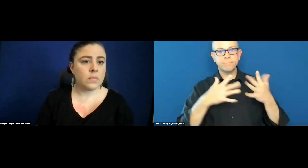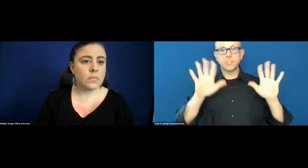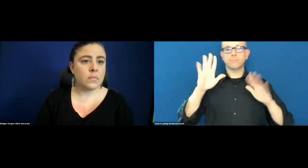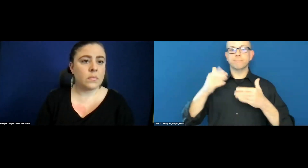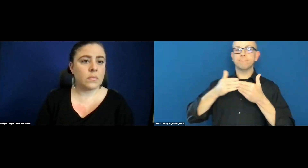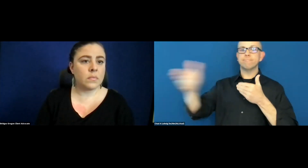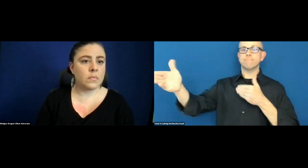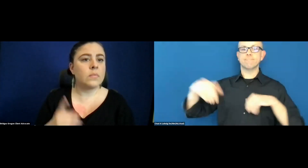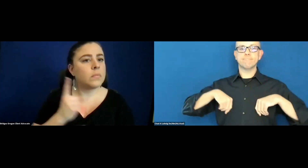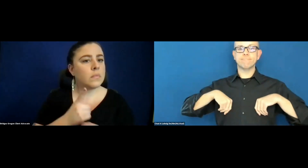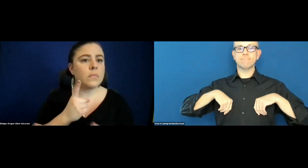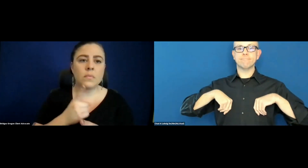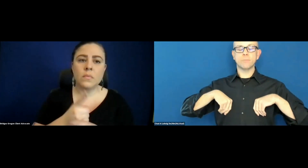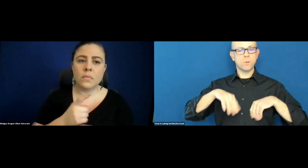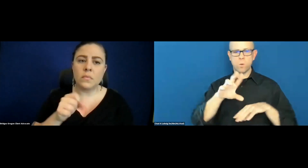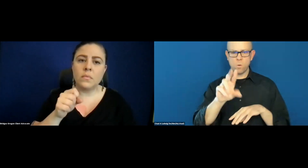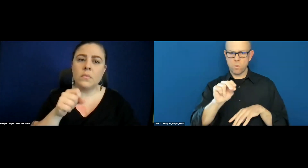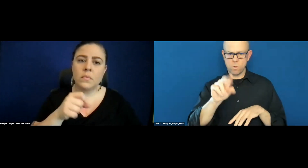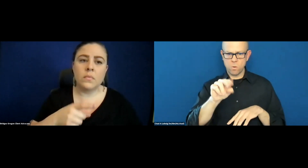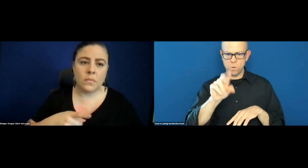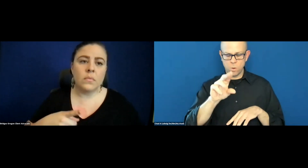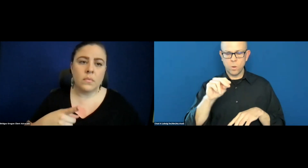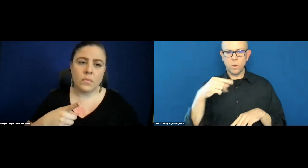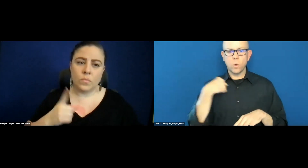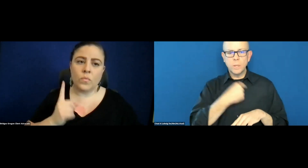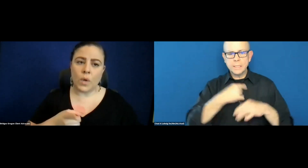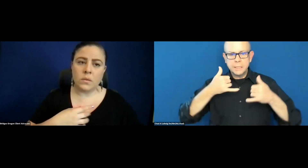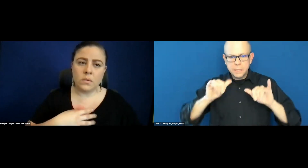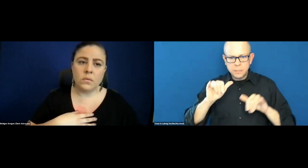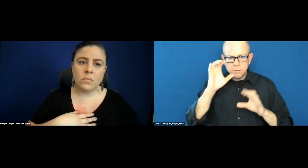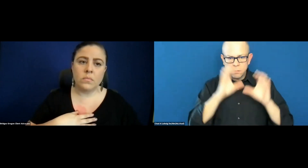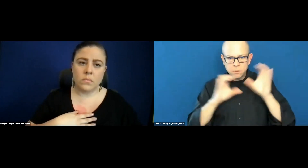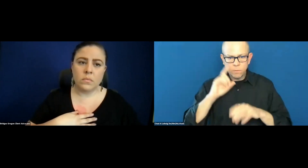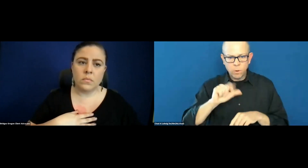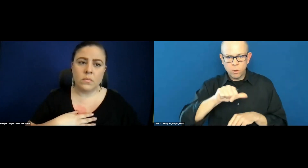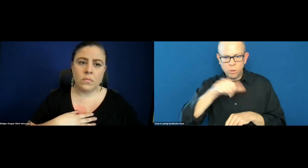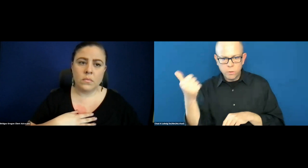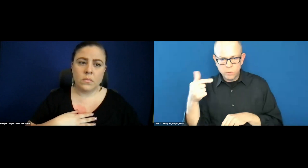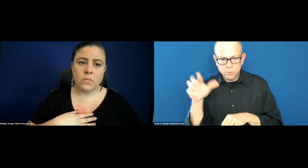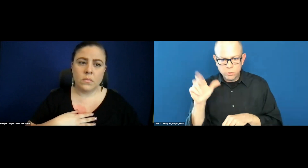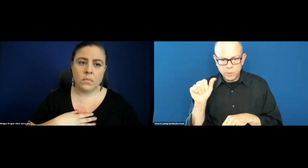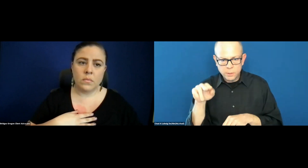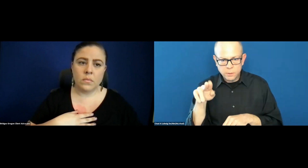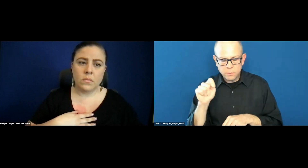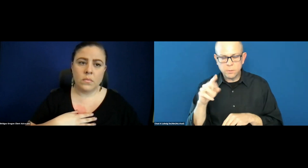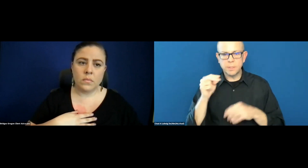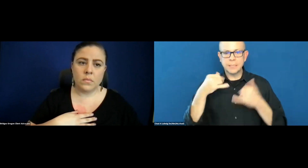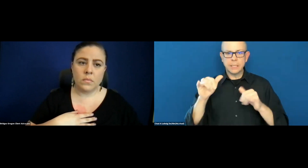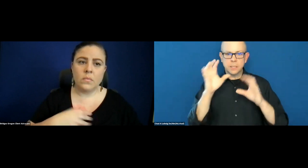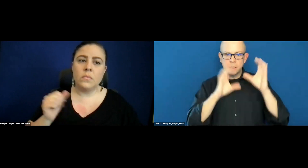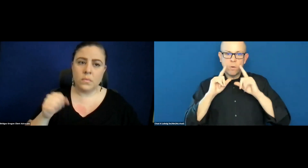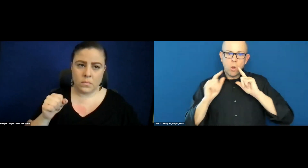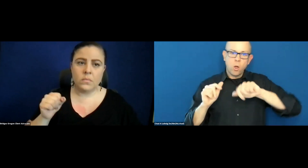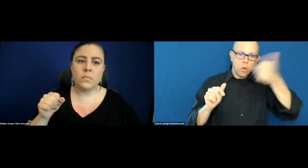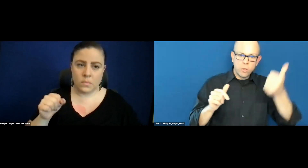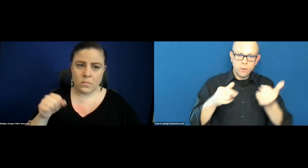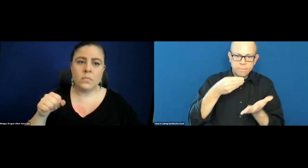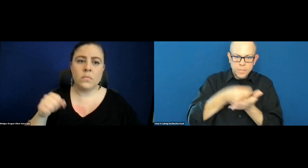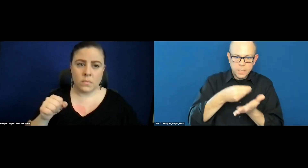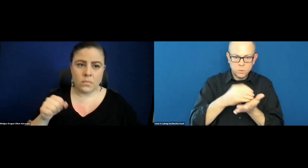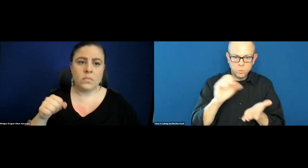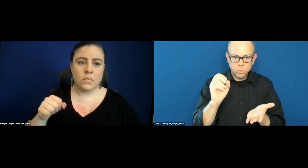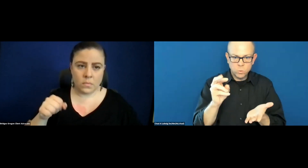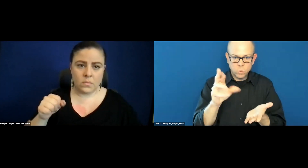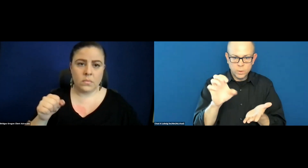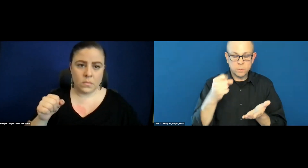as far as these are the things that we can do and we're never going to be able to do anything else but the things listed on the slide, that is not necessarily